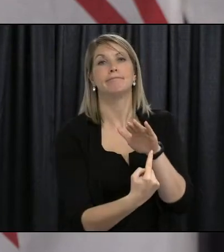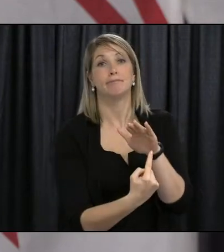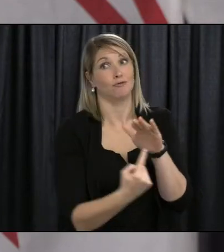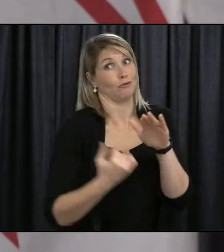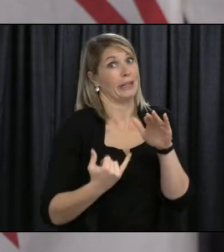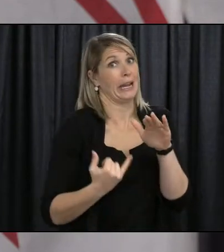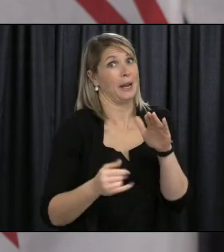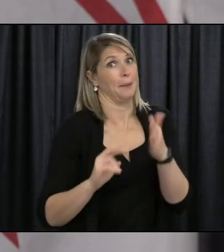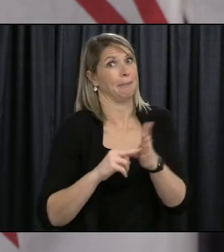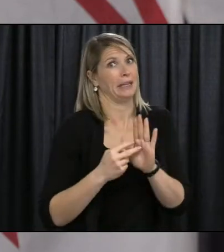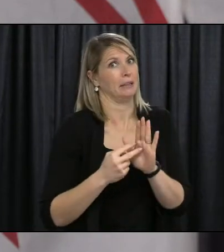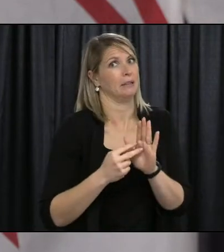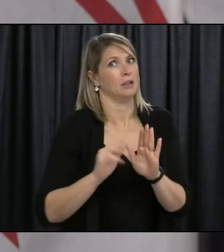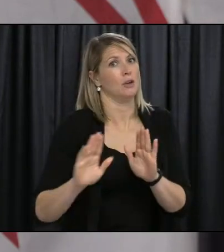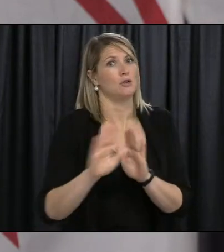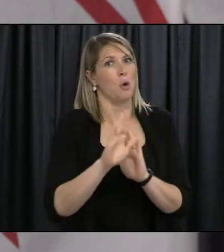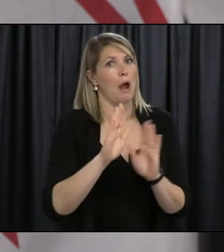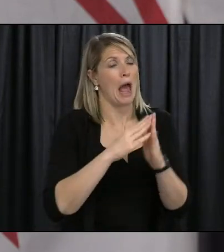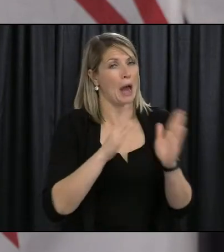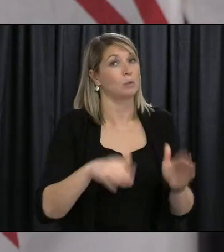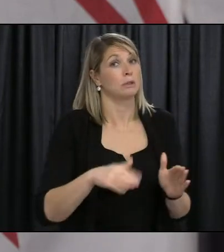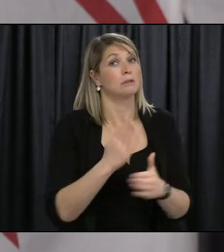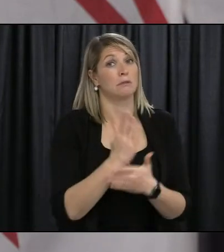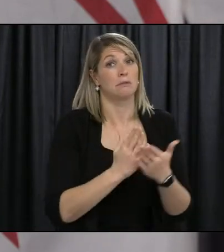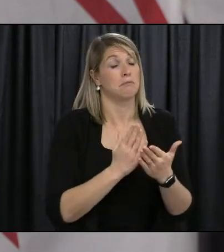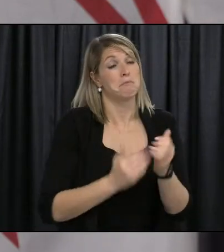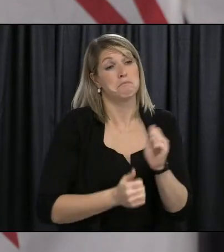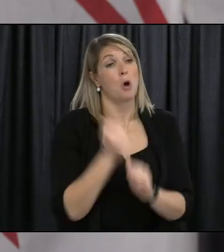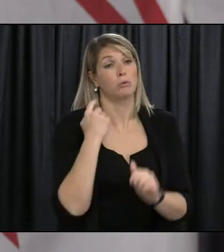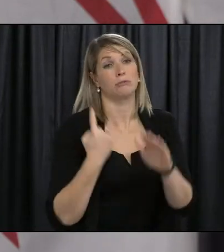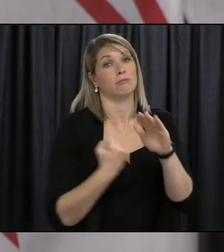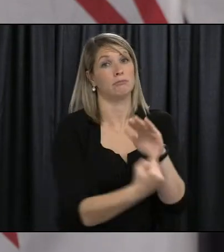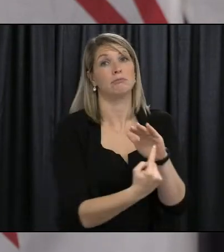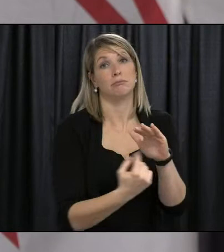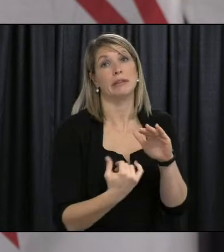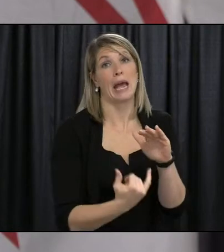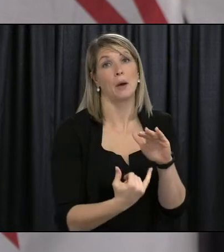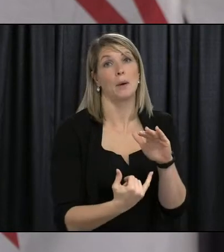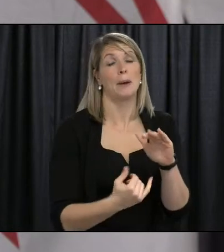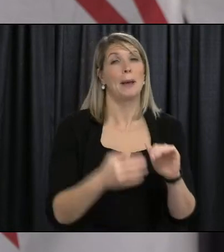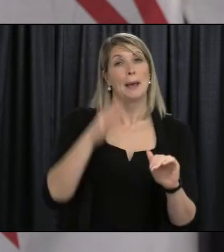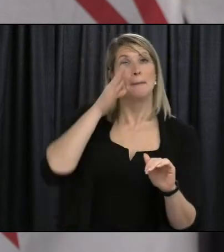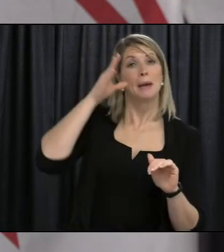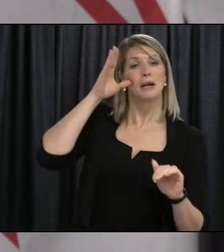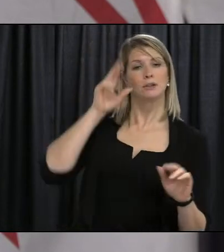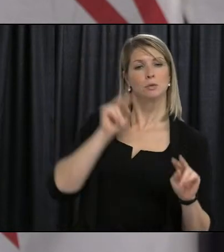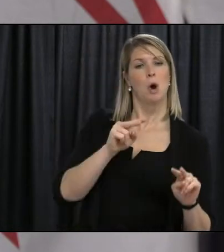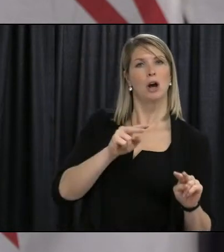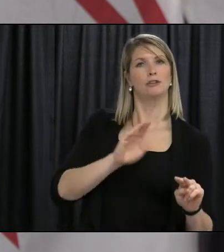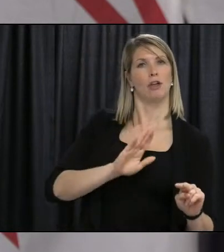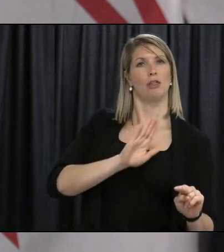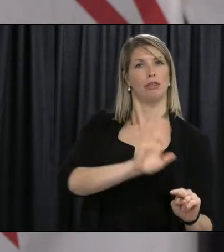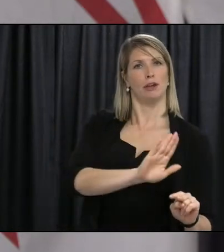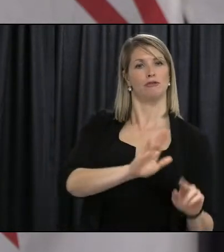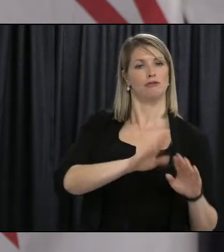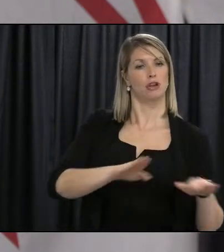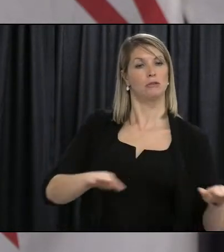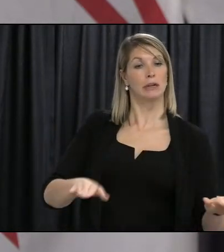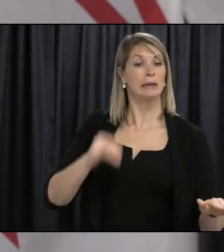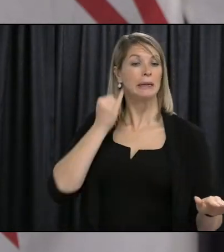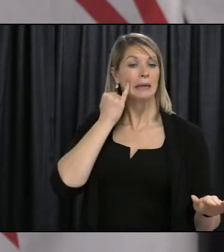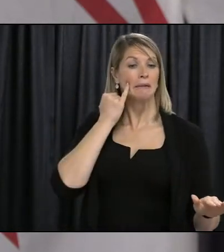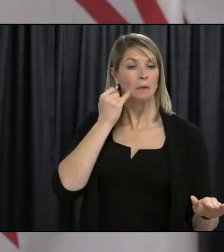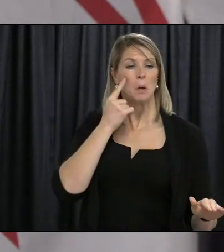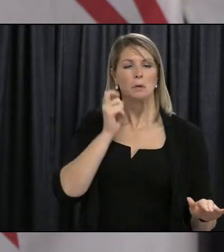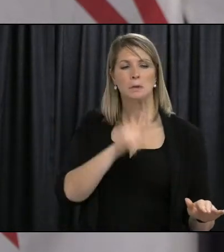isolating right now. So for any of those parents, we want them to monitor the health of their children. If their children start to develop